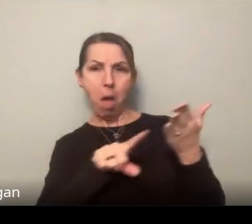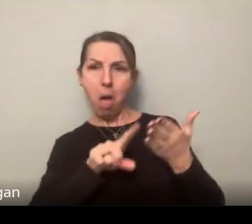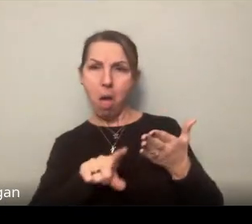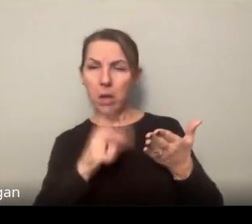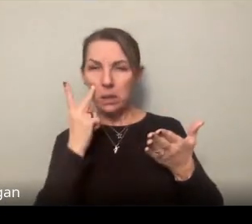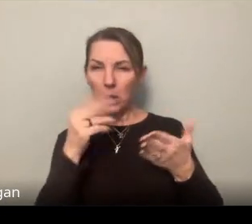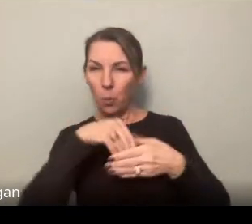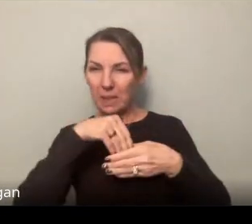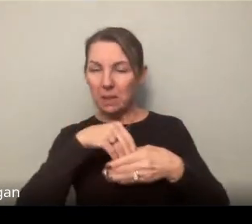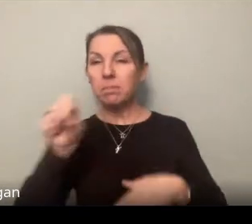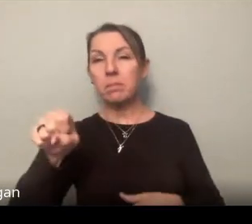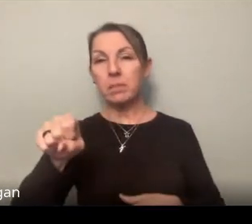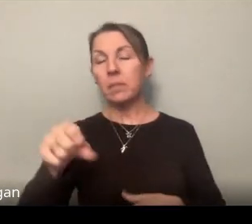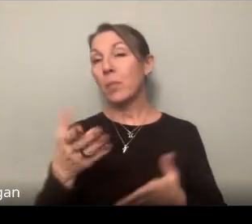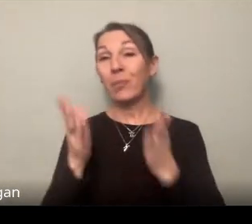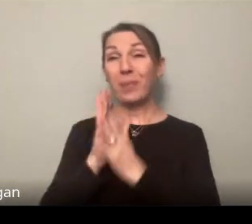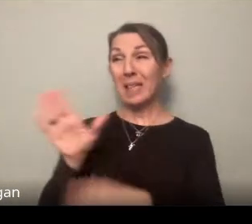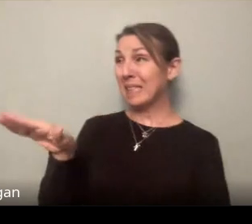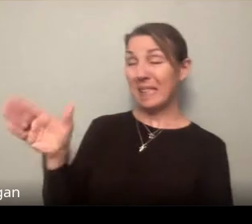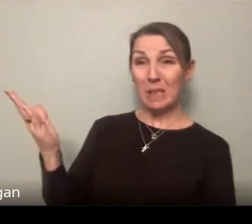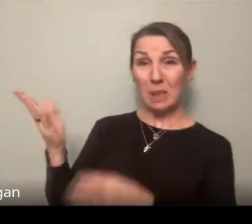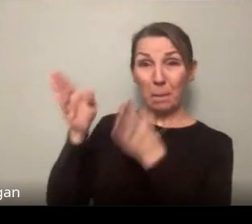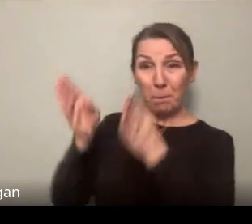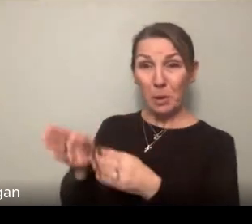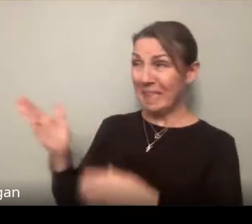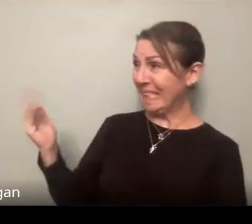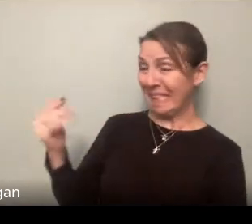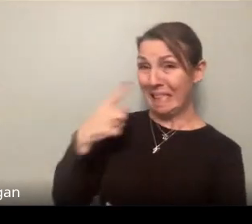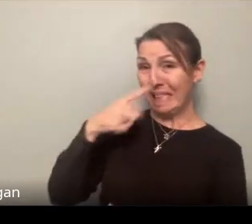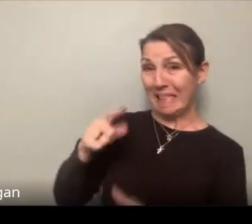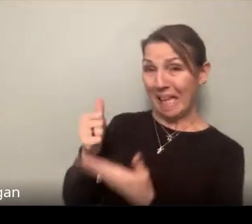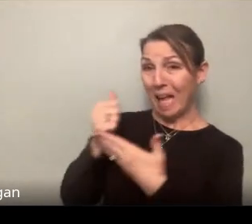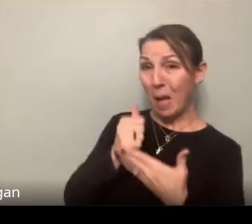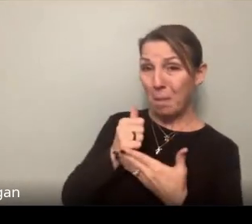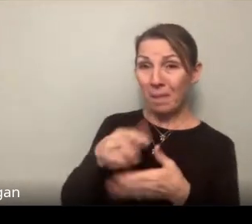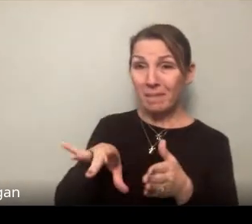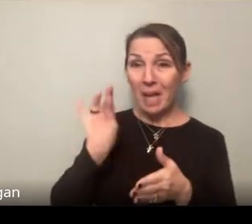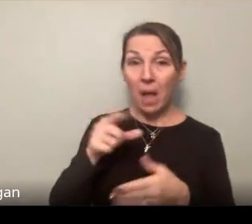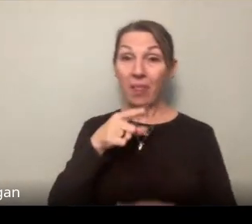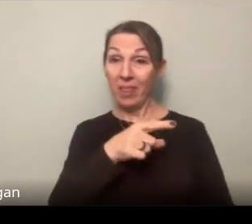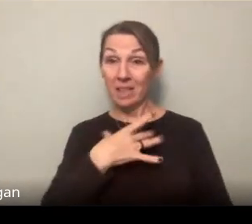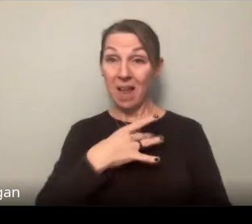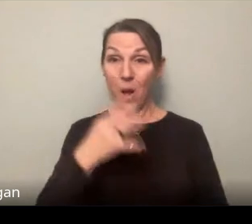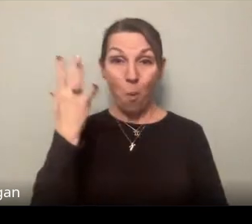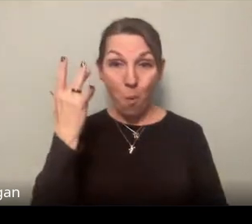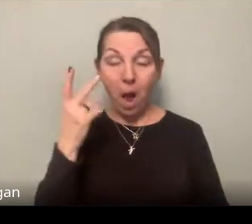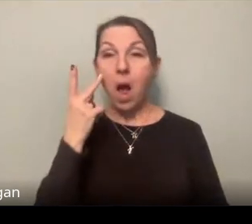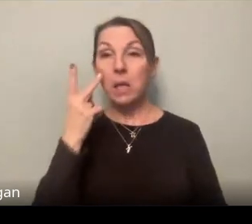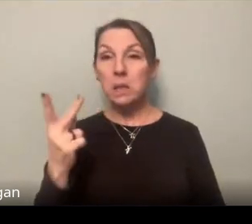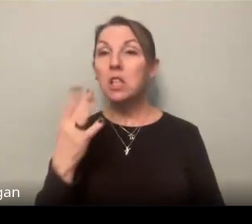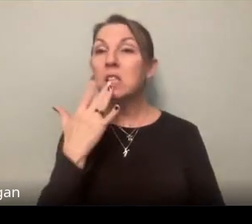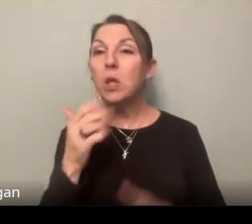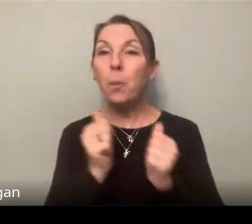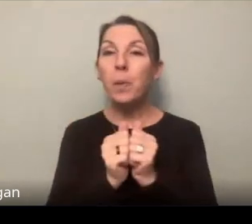Yes, and or ask the representatives Right. at Trader Joe's like, hey, can you help me find this? With this one, I like because I'm like, okay, I'm looking for the seasoning